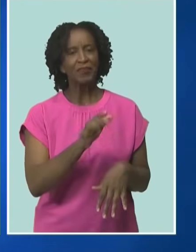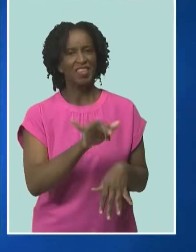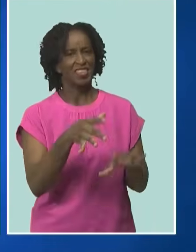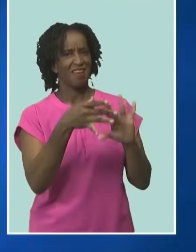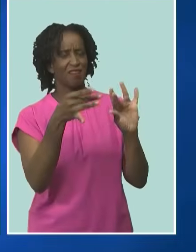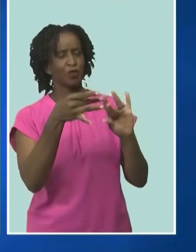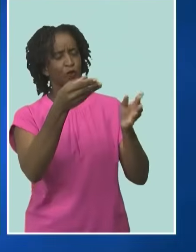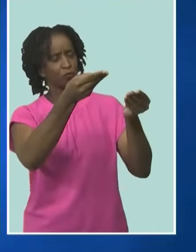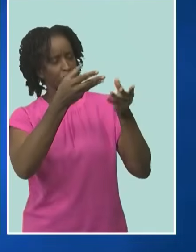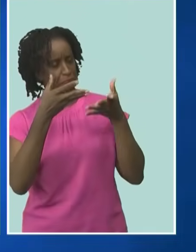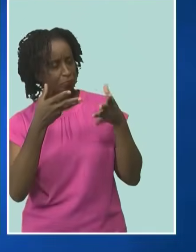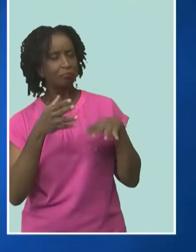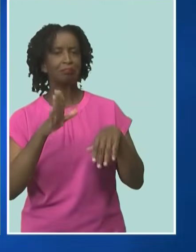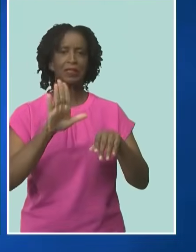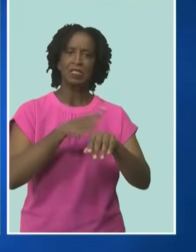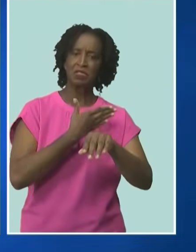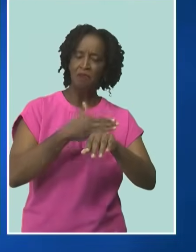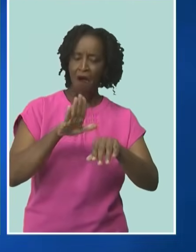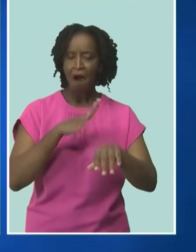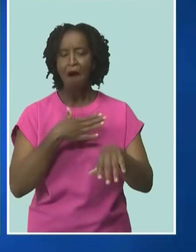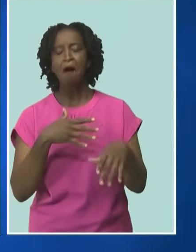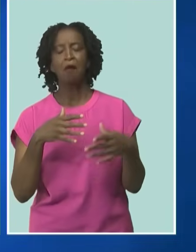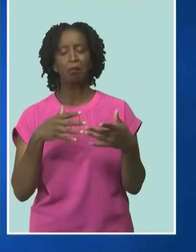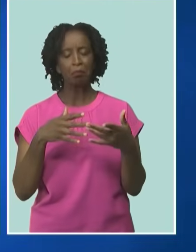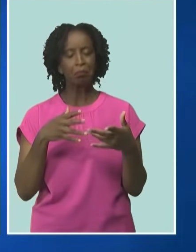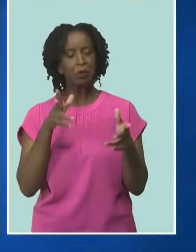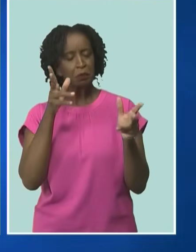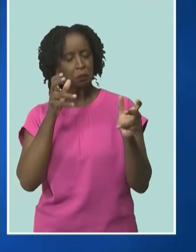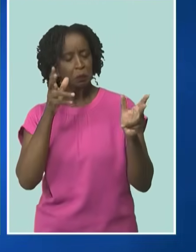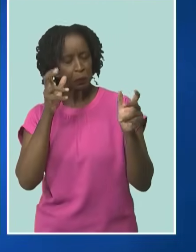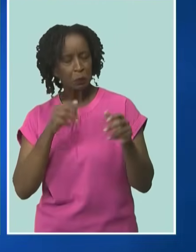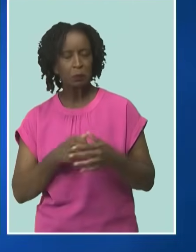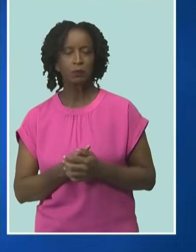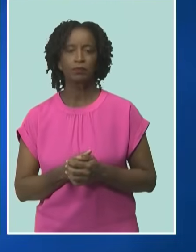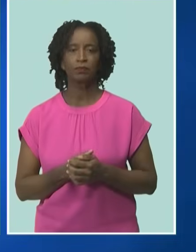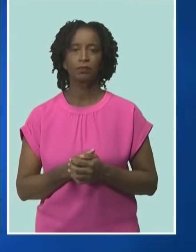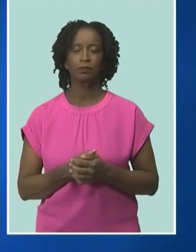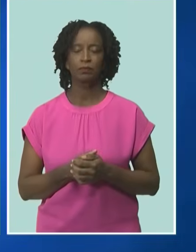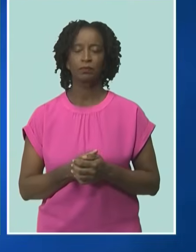showed me this song and everything, and I was caught up. So